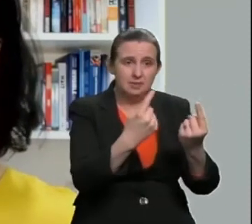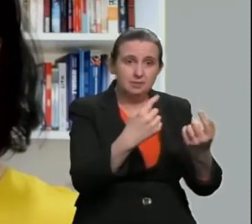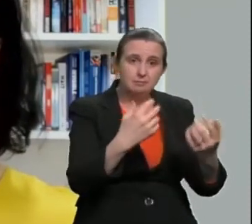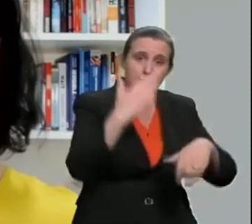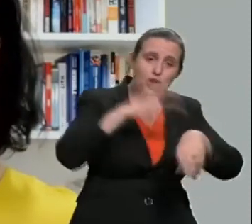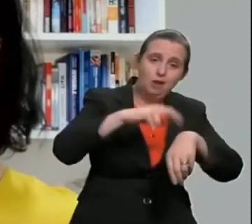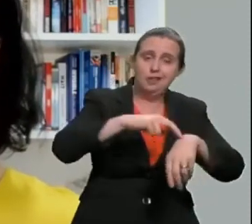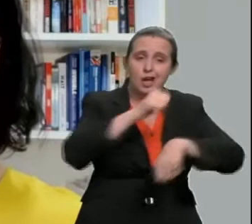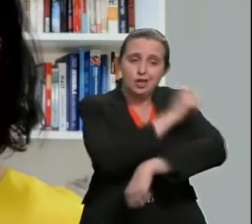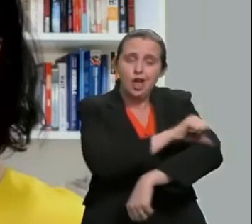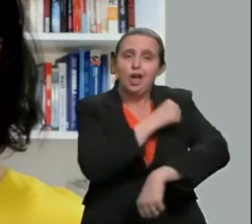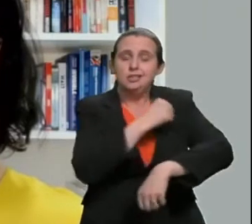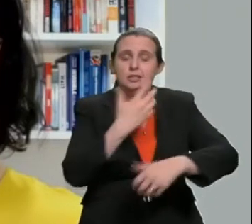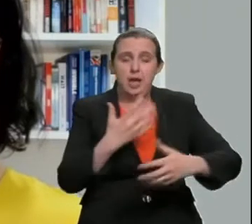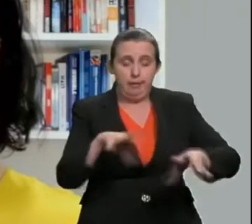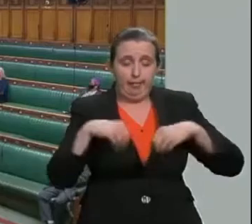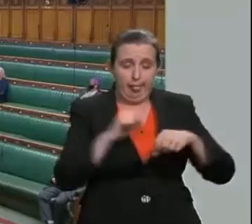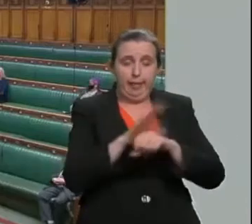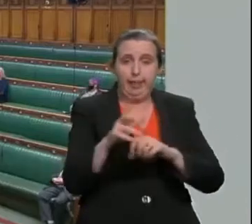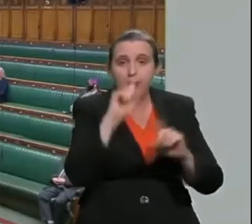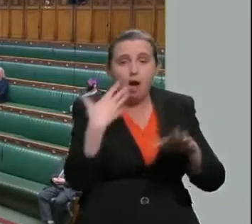lives are fully supported?